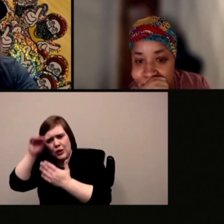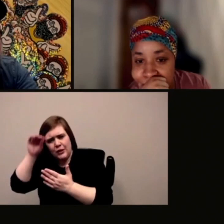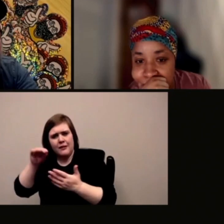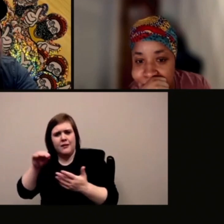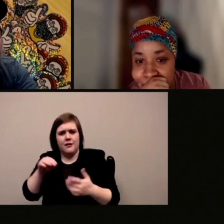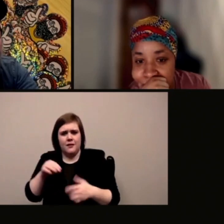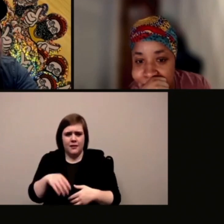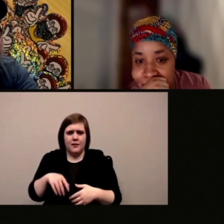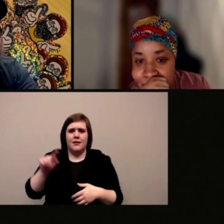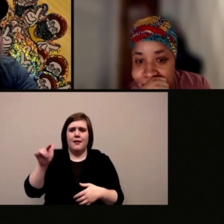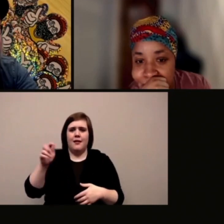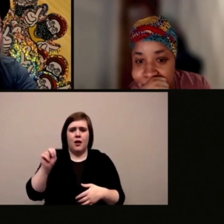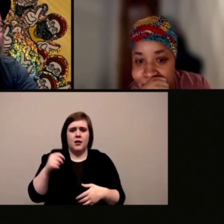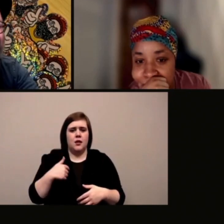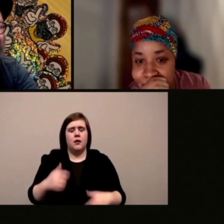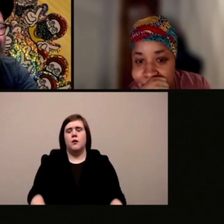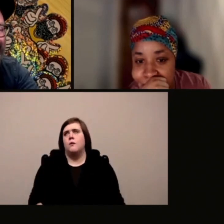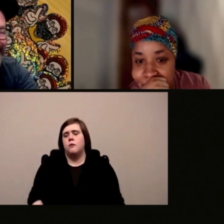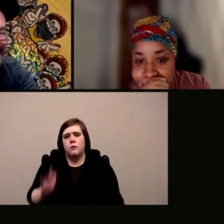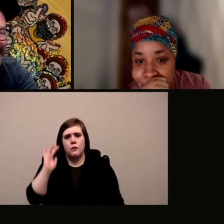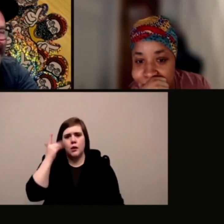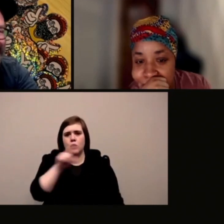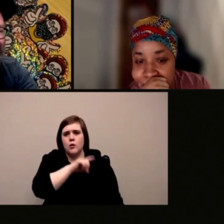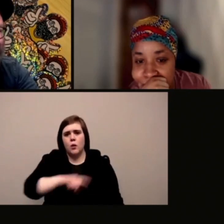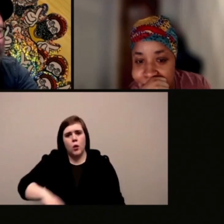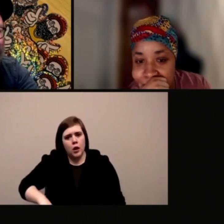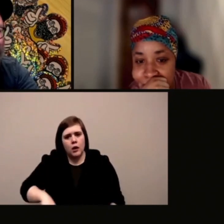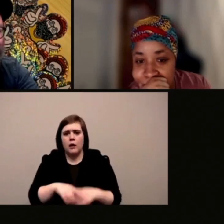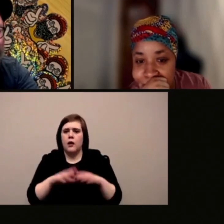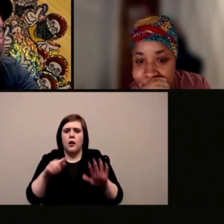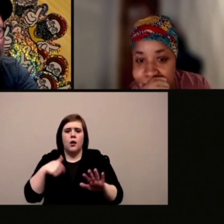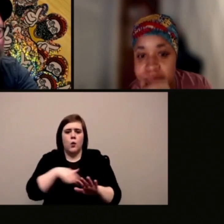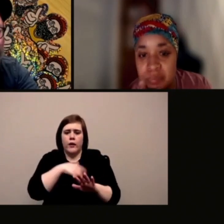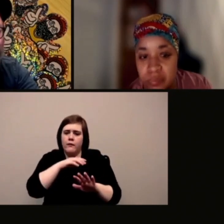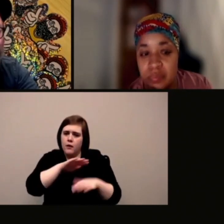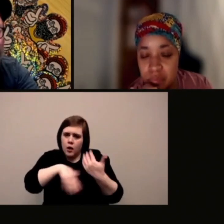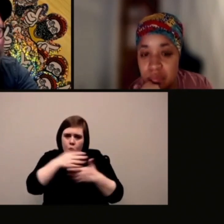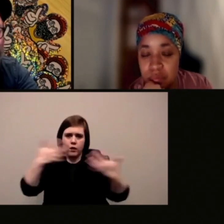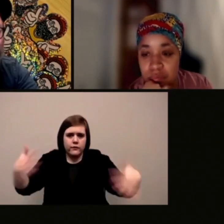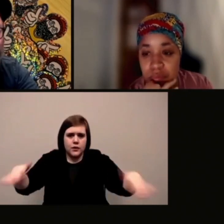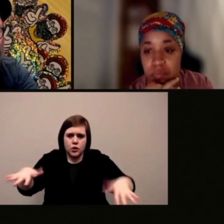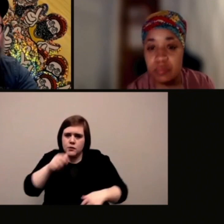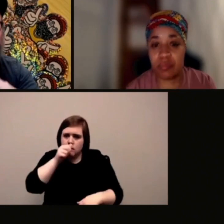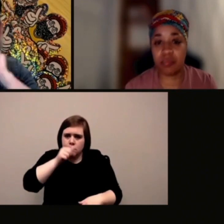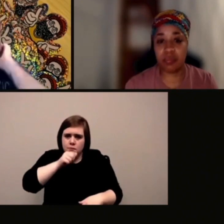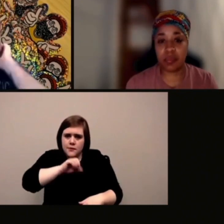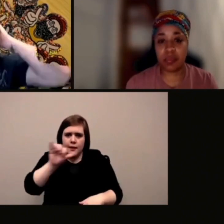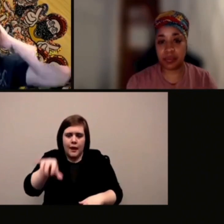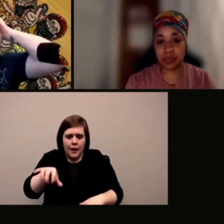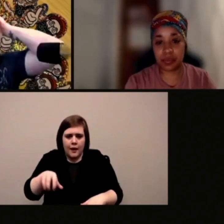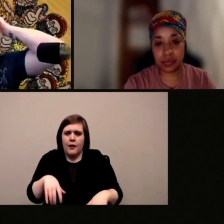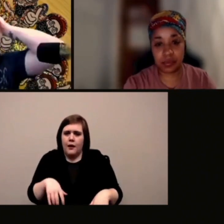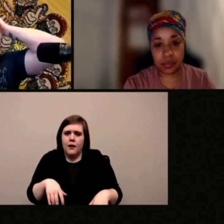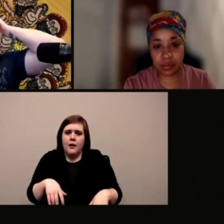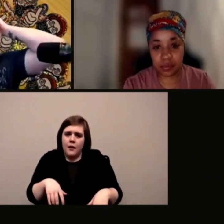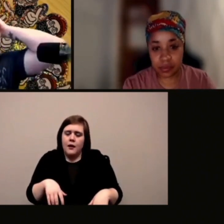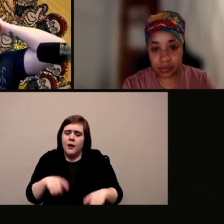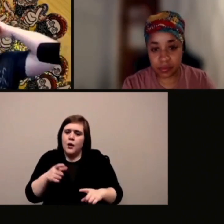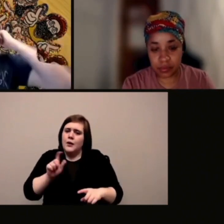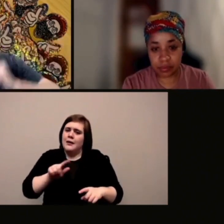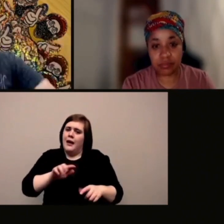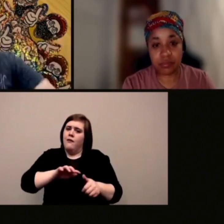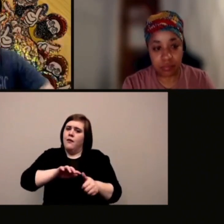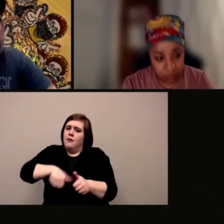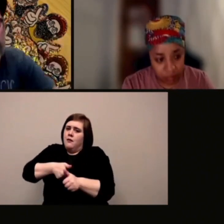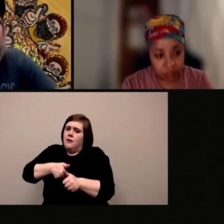Lord. Yeah, I think we've all dealt with that. You better have plan B, A,